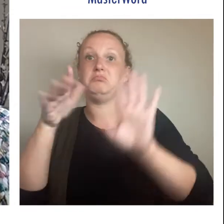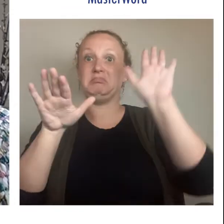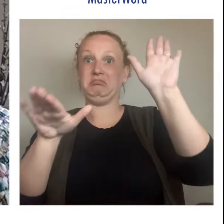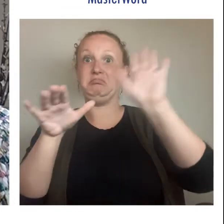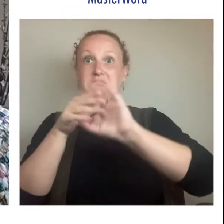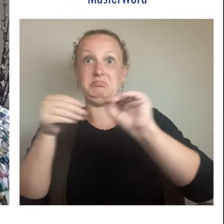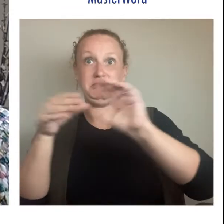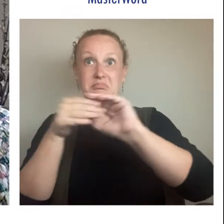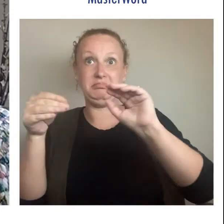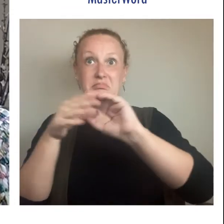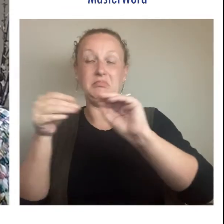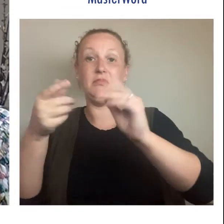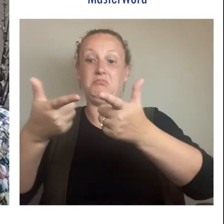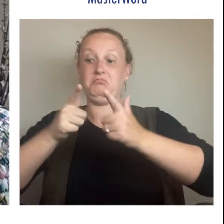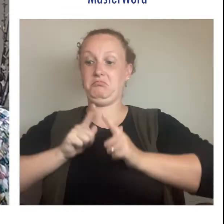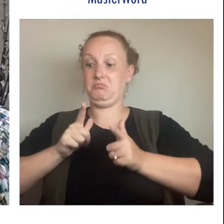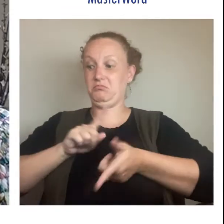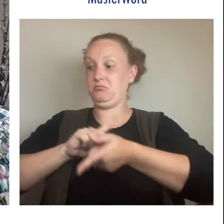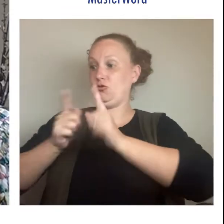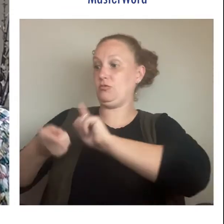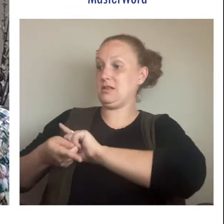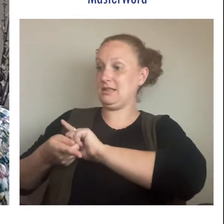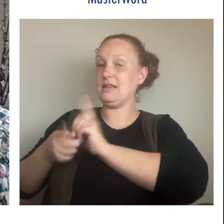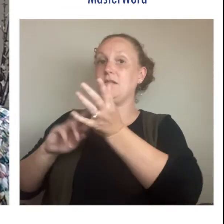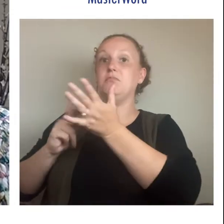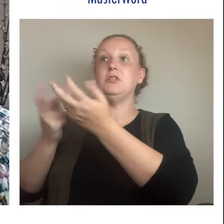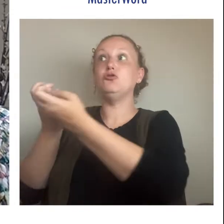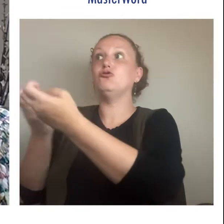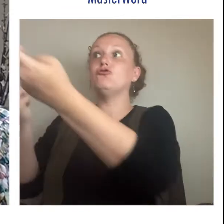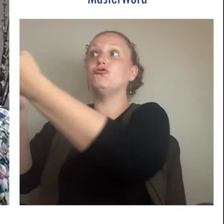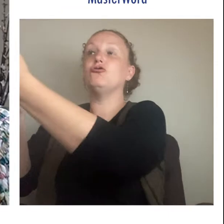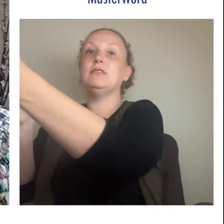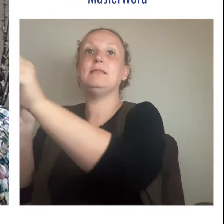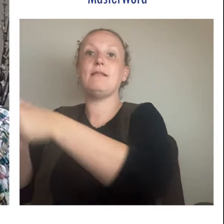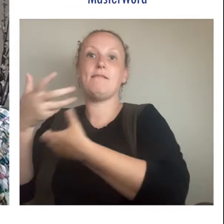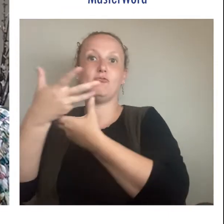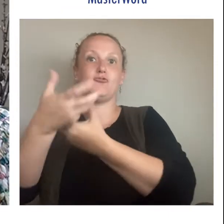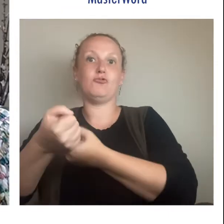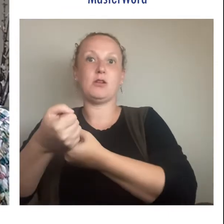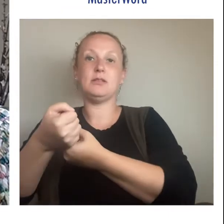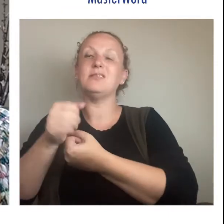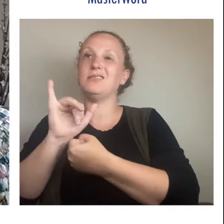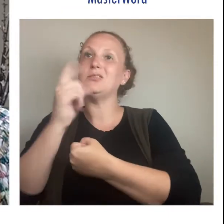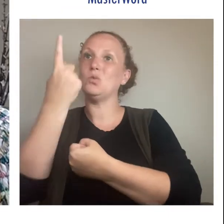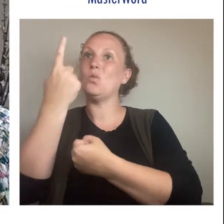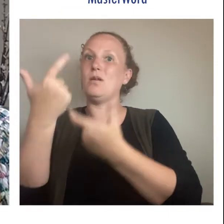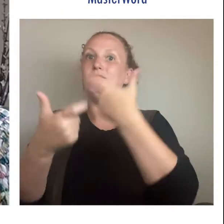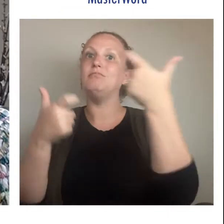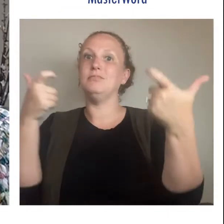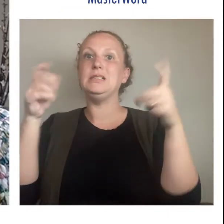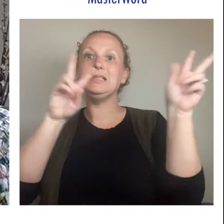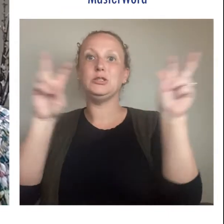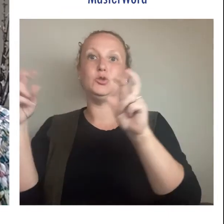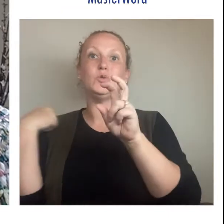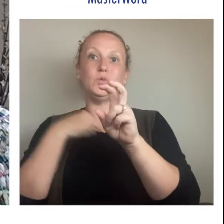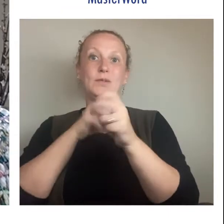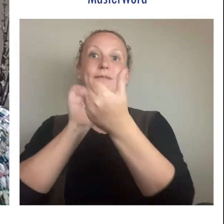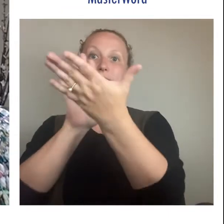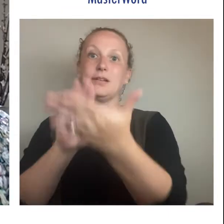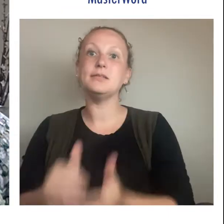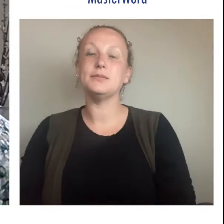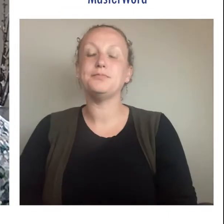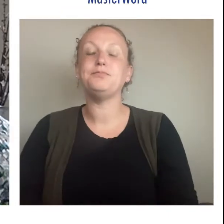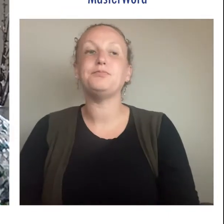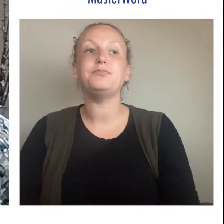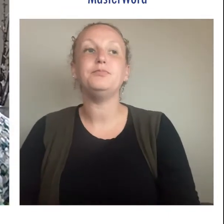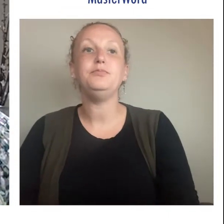English. That's certainly one of the challenges that we face when working with foreign clients.